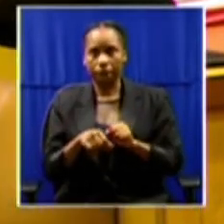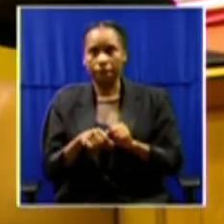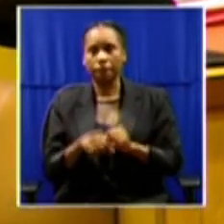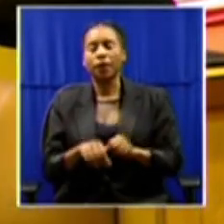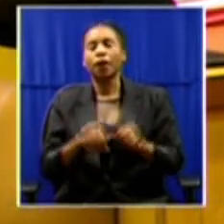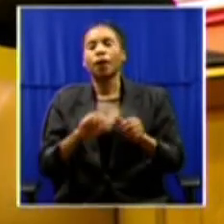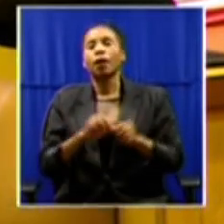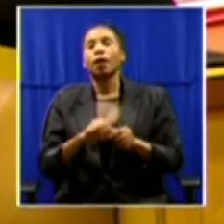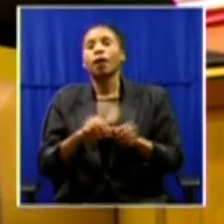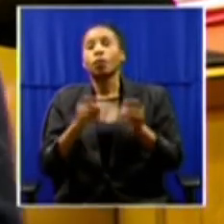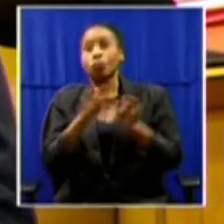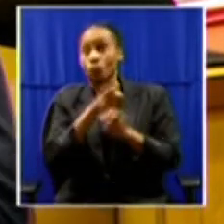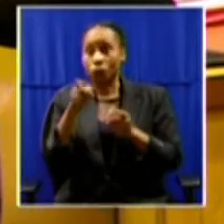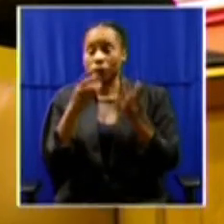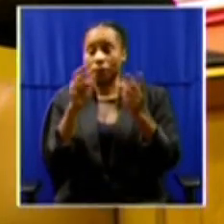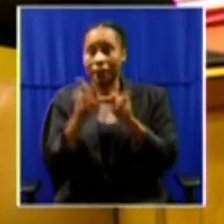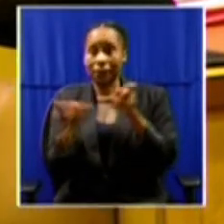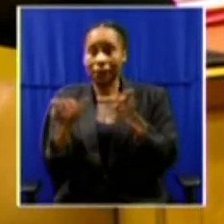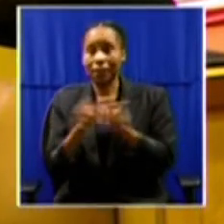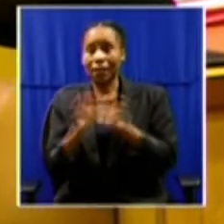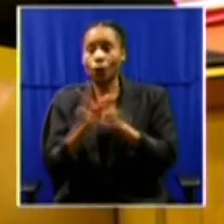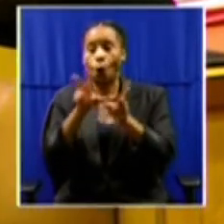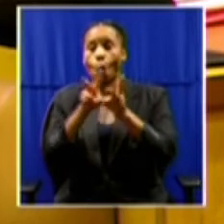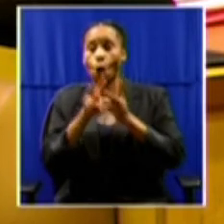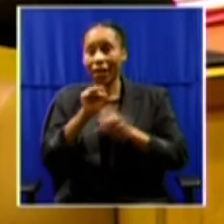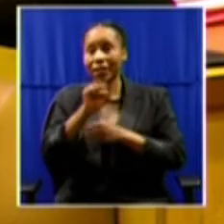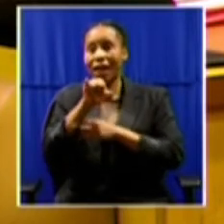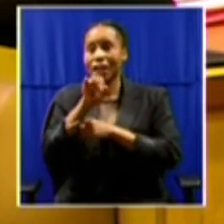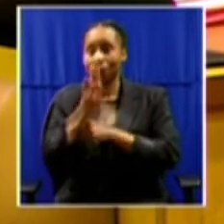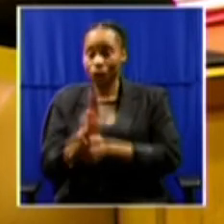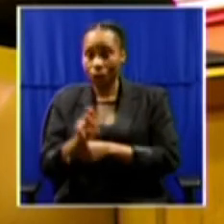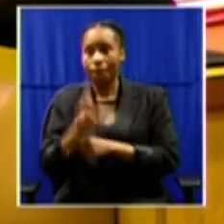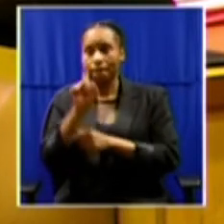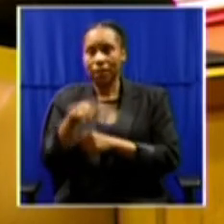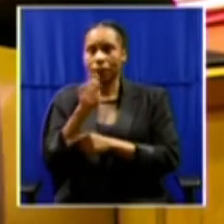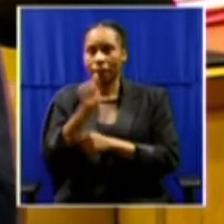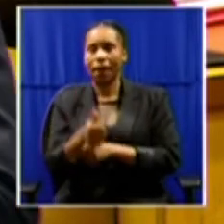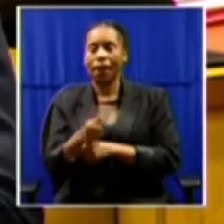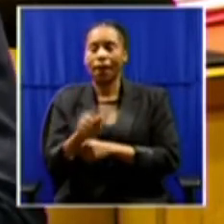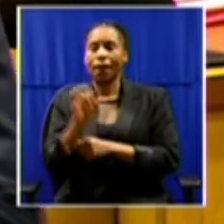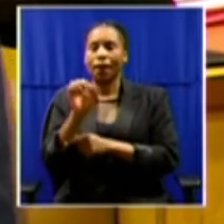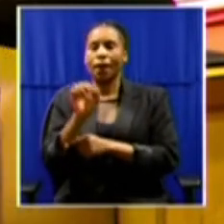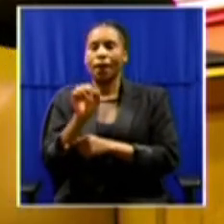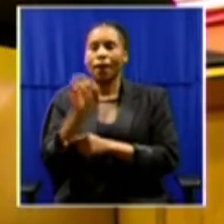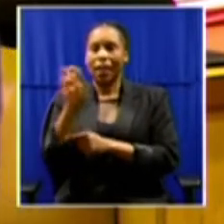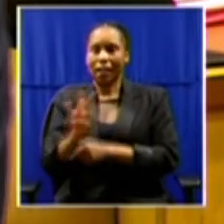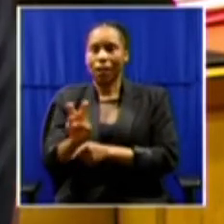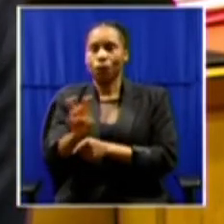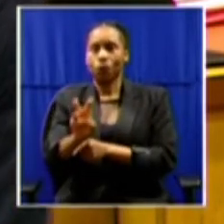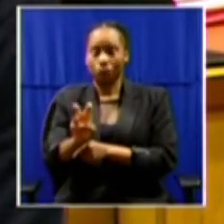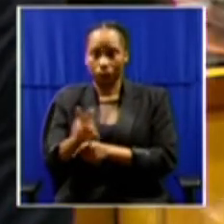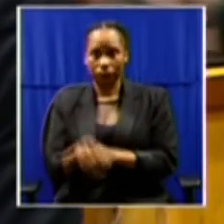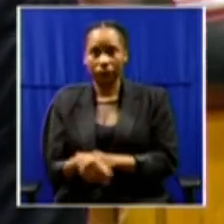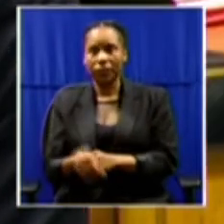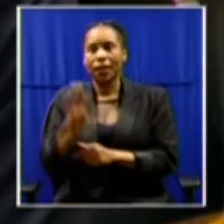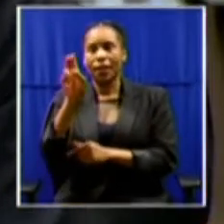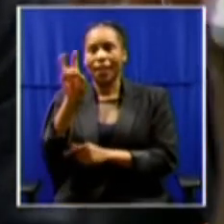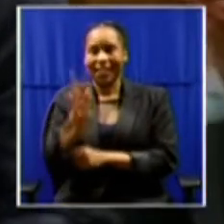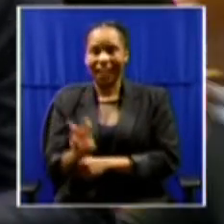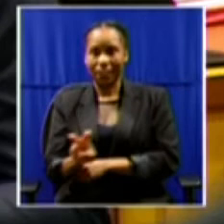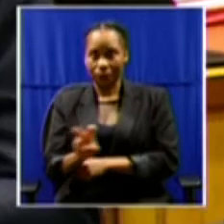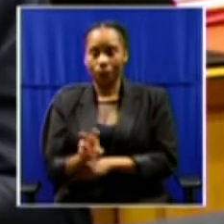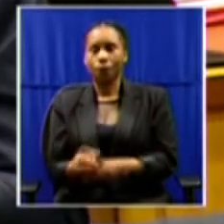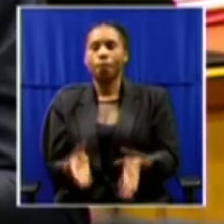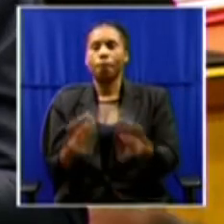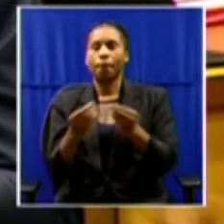SIU must pay the SIU for the amounts due, and such challenges are occasioned by the fact that the SIU receive a